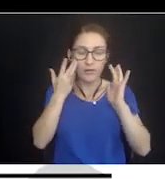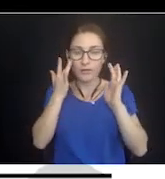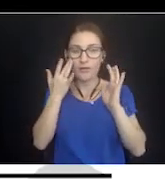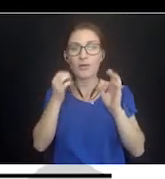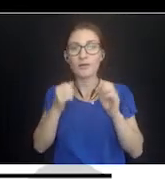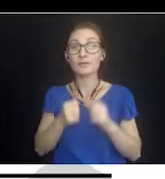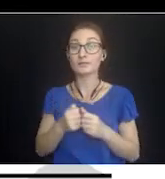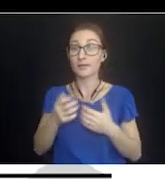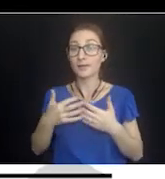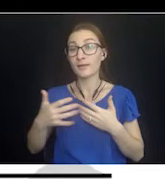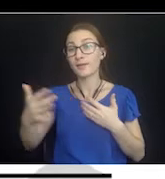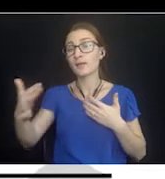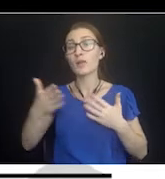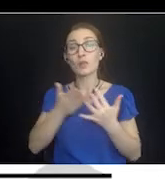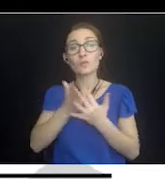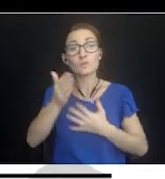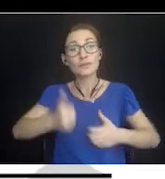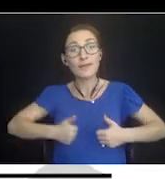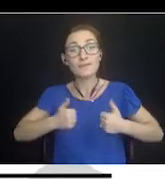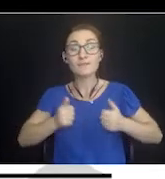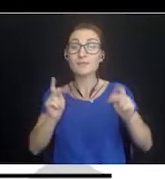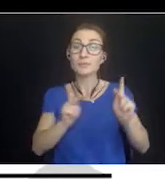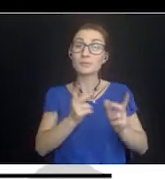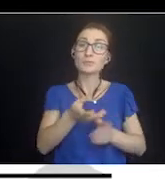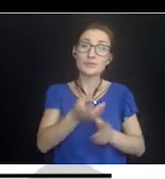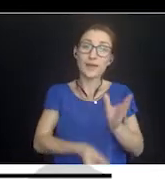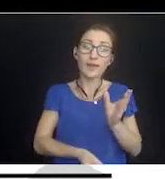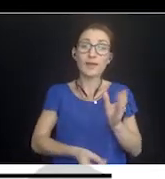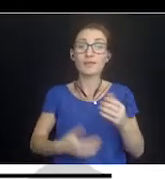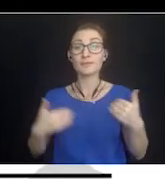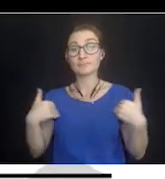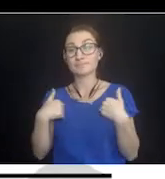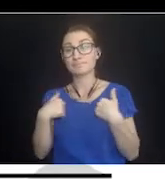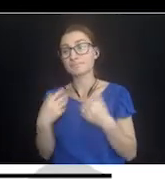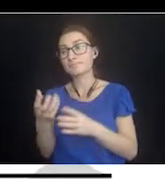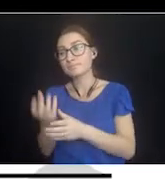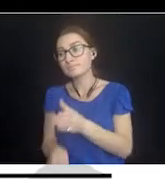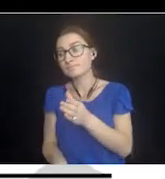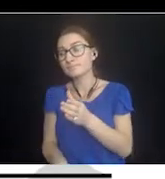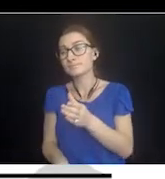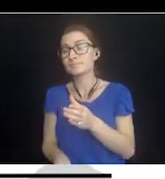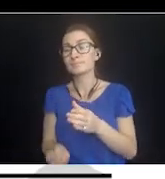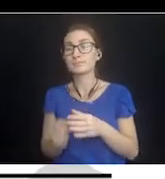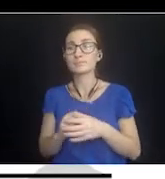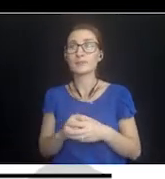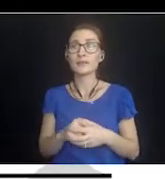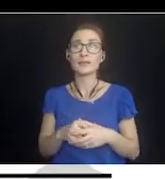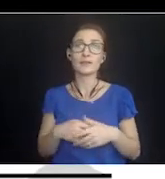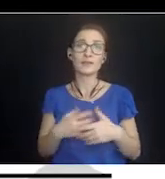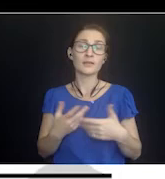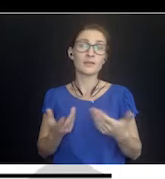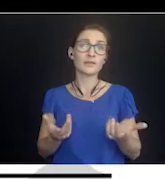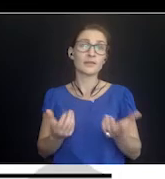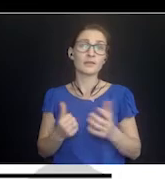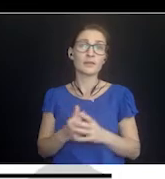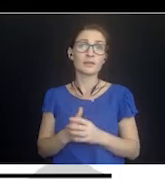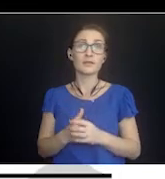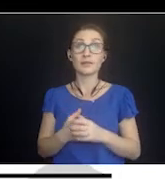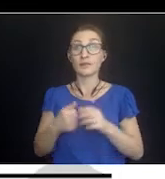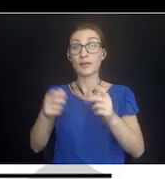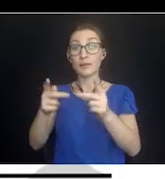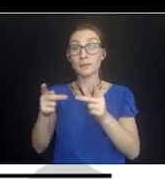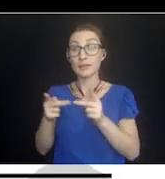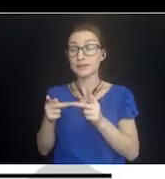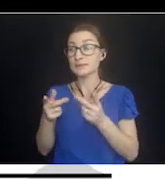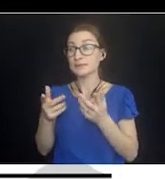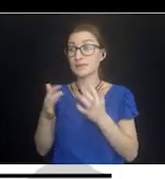and functions. And then all through life, people die. We lose pets. We lose